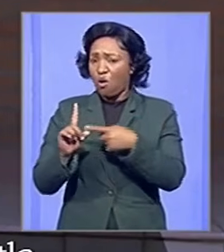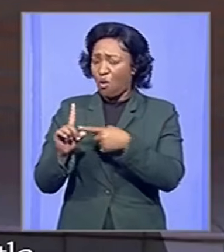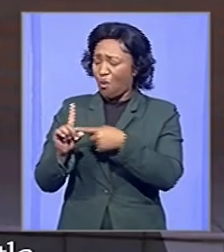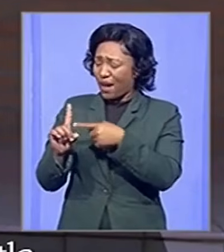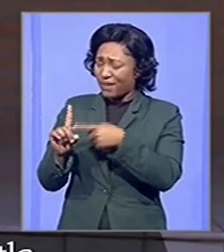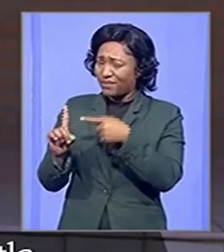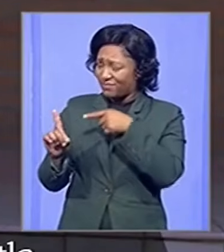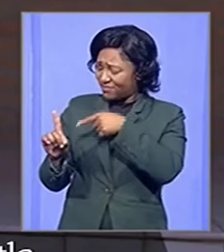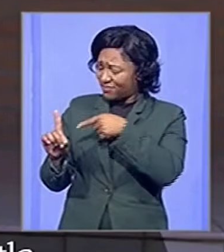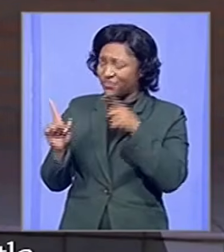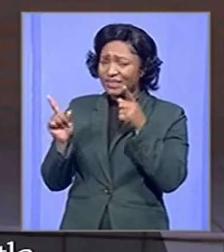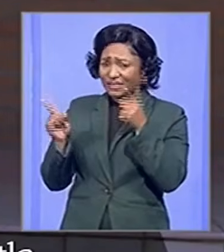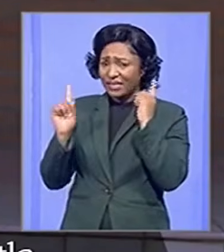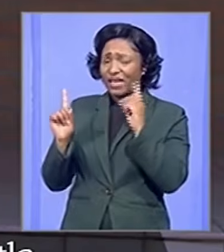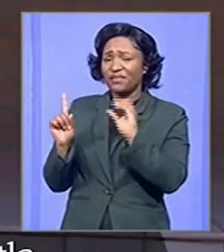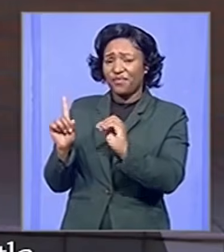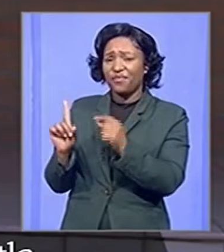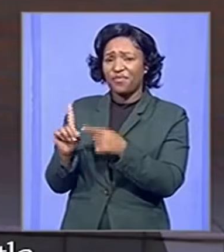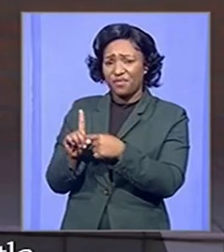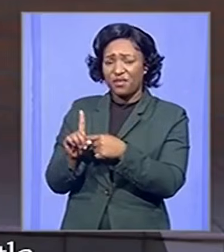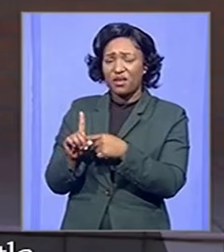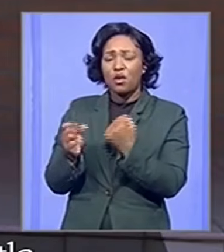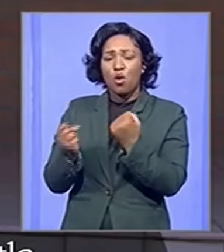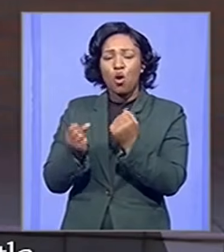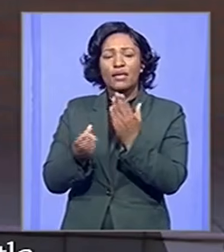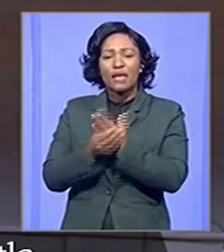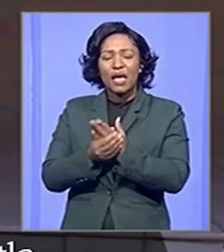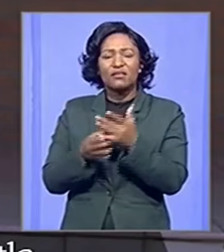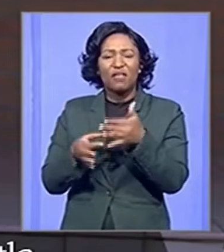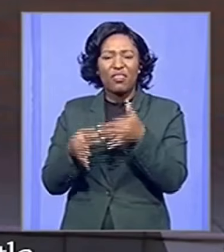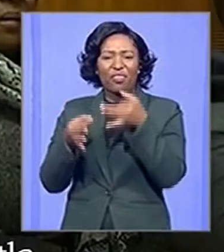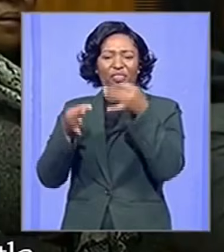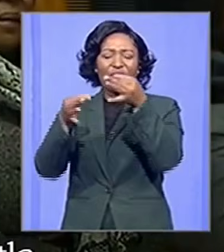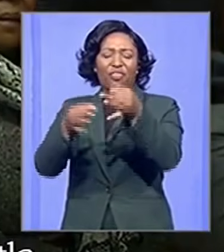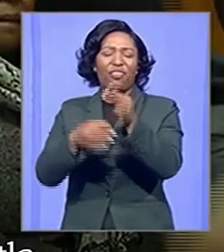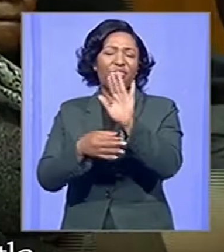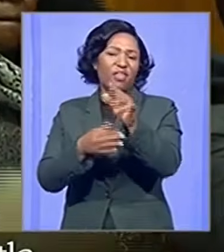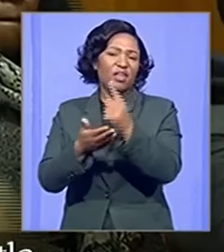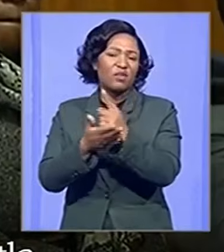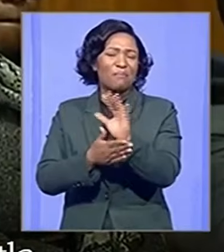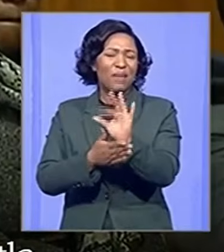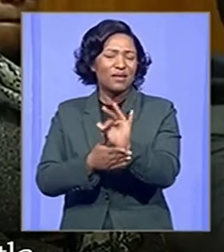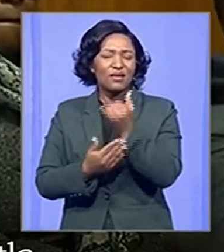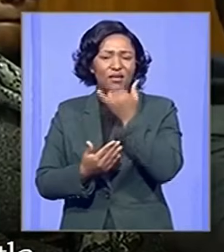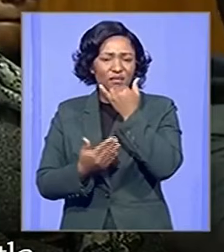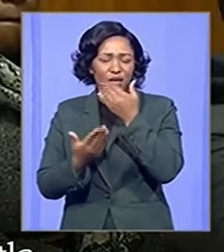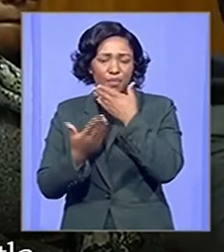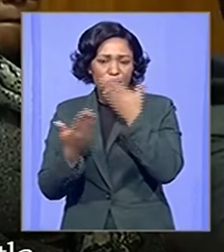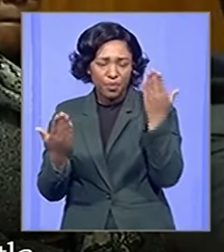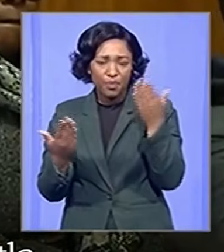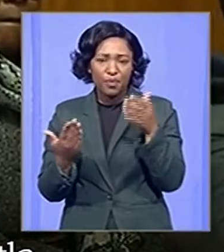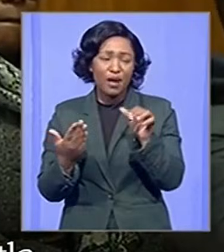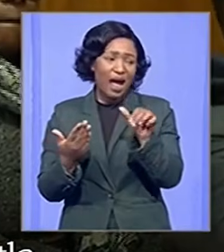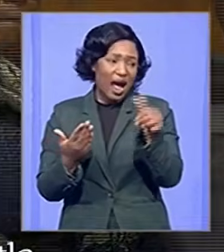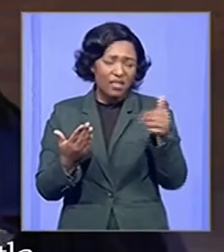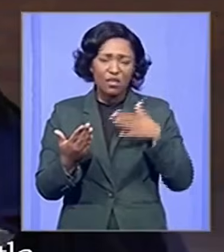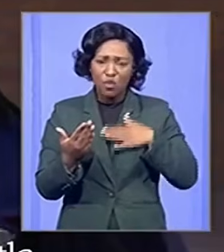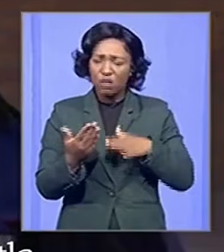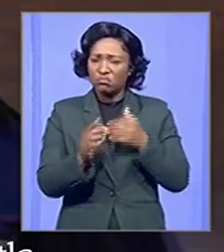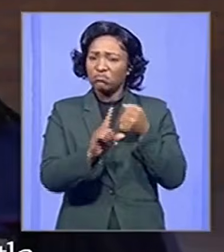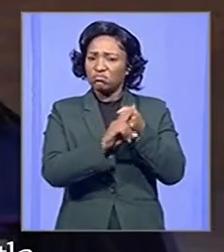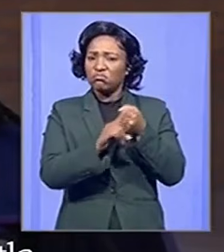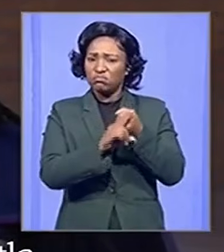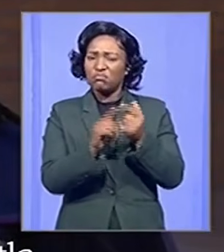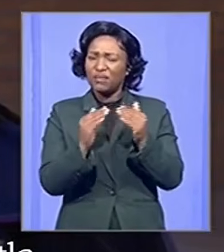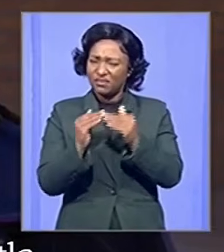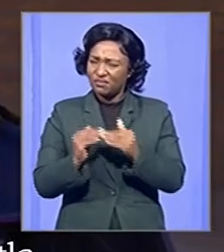And we are also unhappy for the fact that this case is postponed again until next week, Monday. Ati babang ba batla toka e phethahatswe. Ke tle